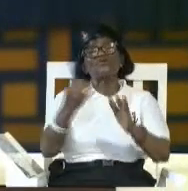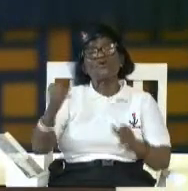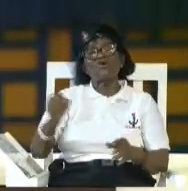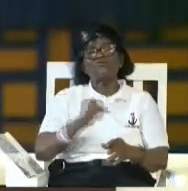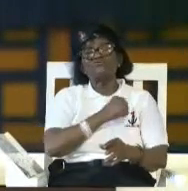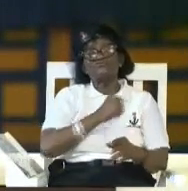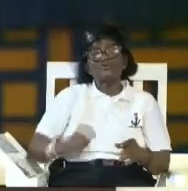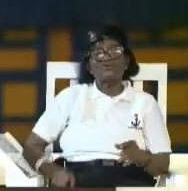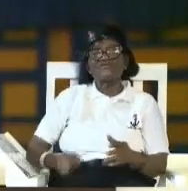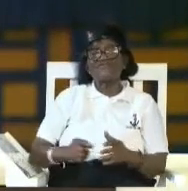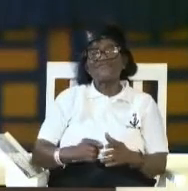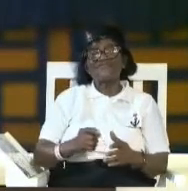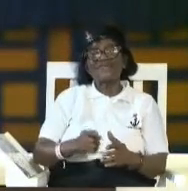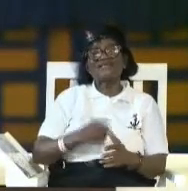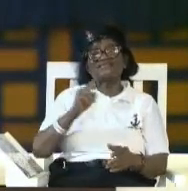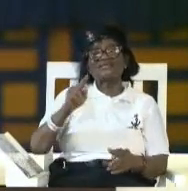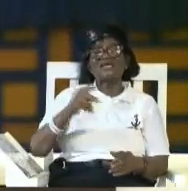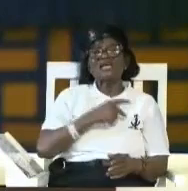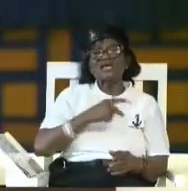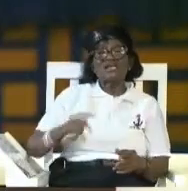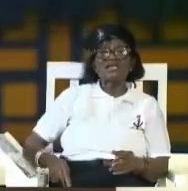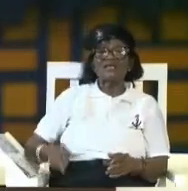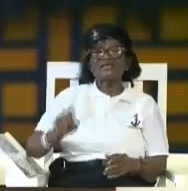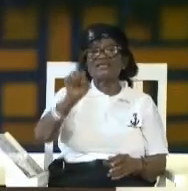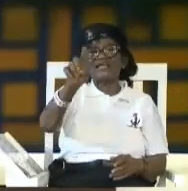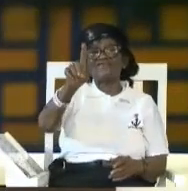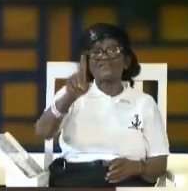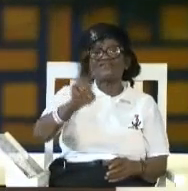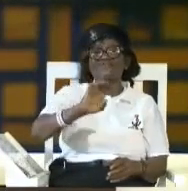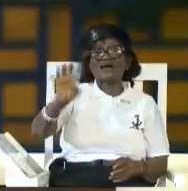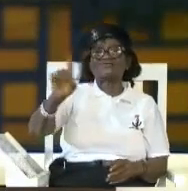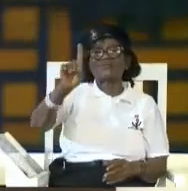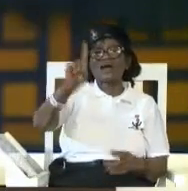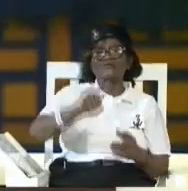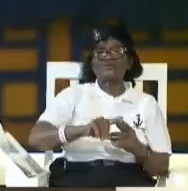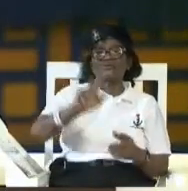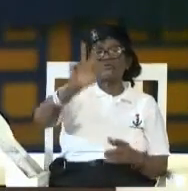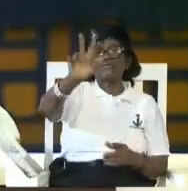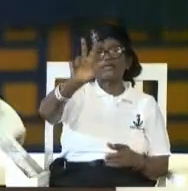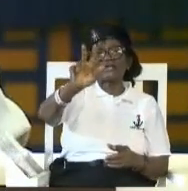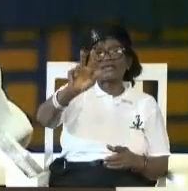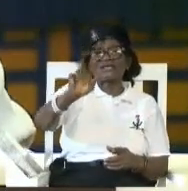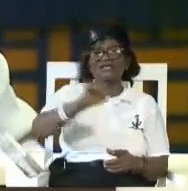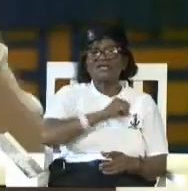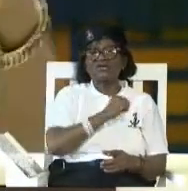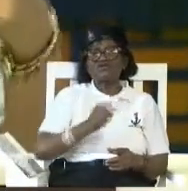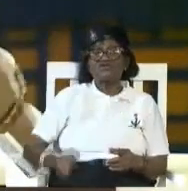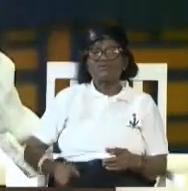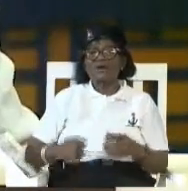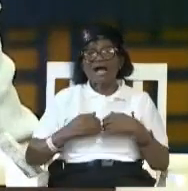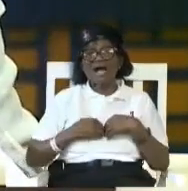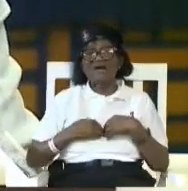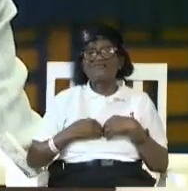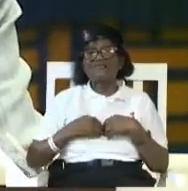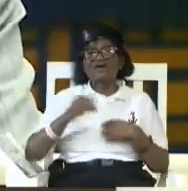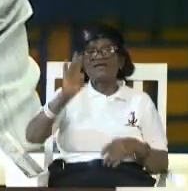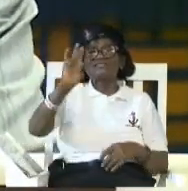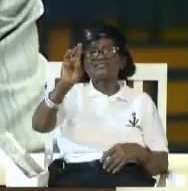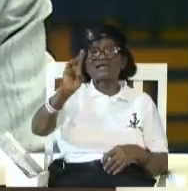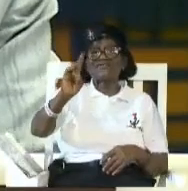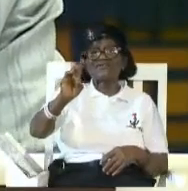1 to 3. 1 Kings 11, verse 1 to 3. Solomon had 700 wives,